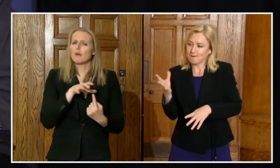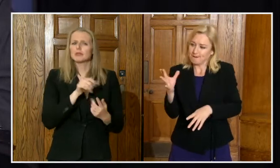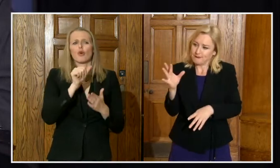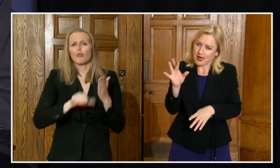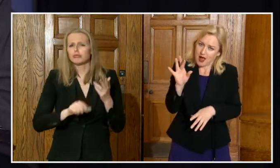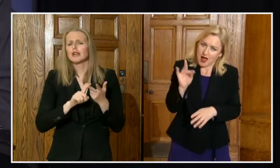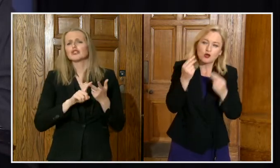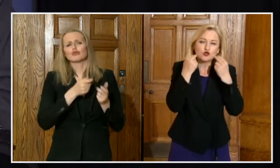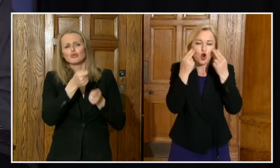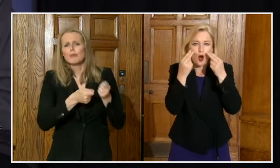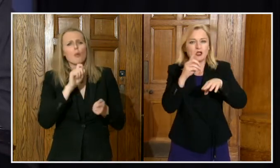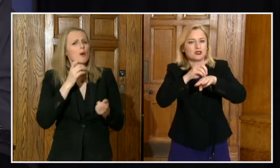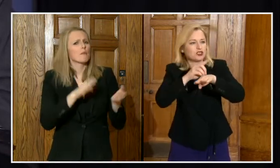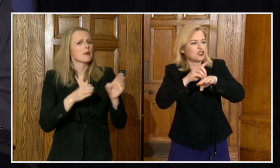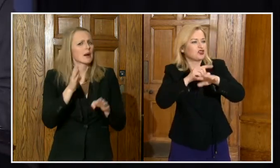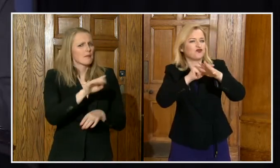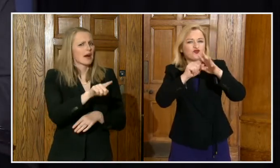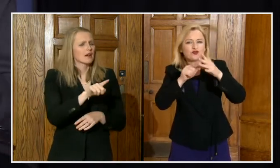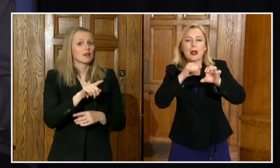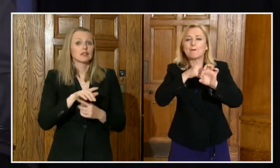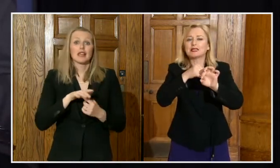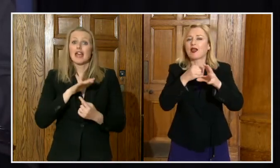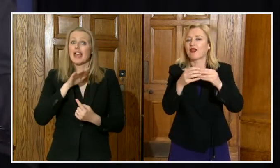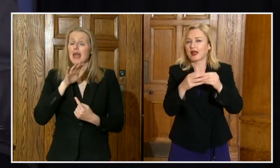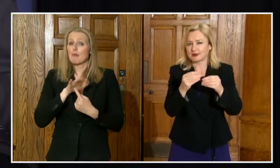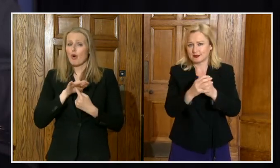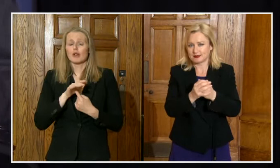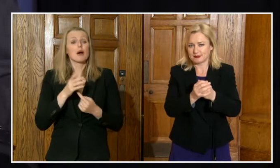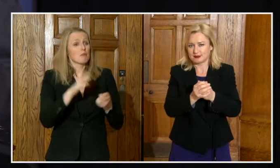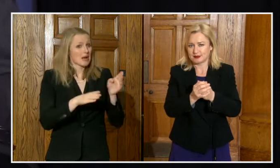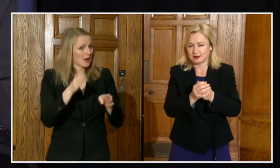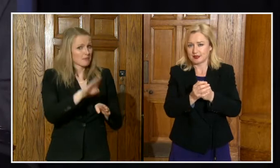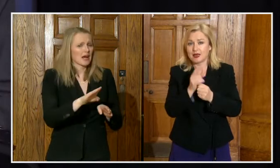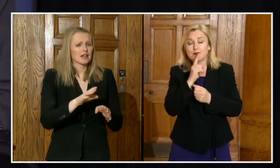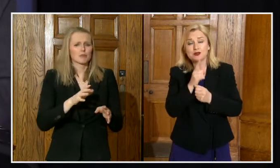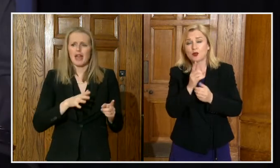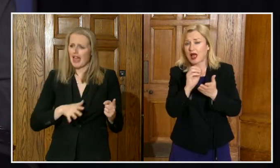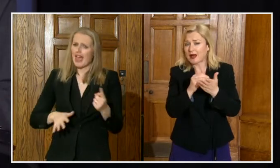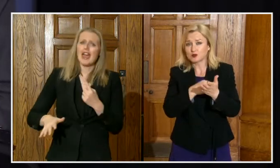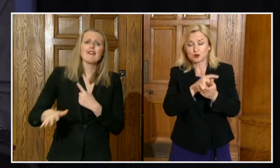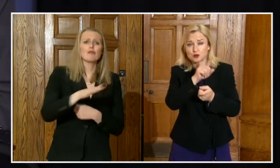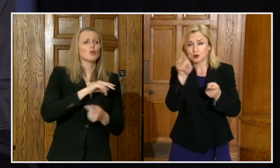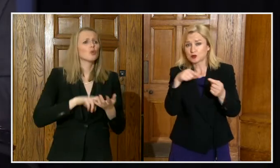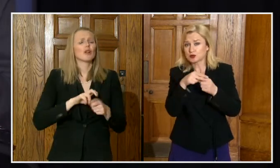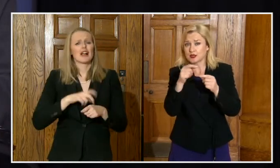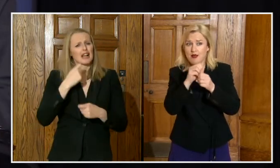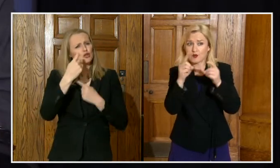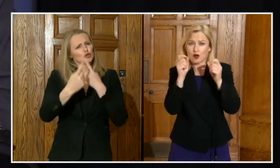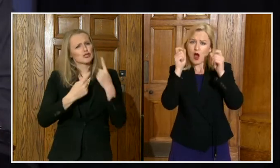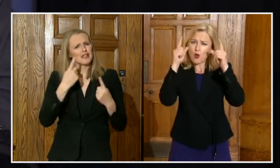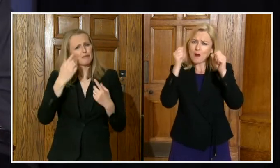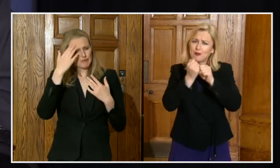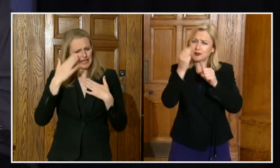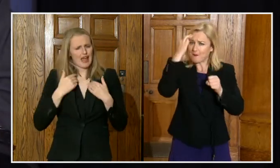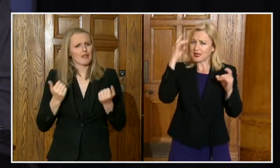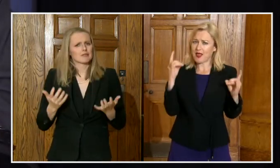to ensure that we have mechanisms whereby people can look out for their own mental health and well-being, their emotional well-being, mindful of the